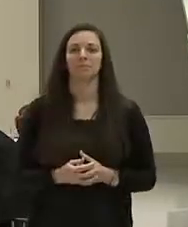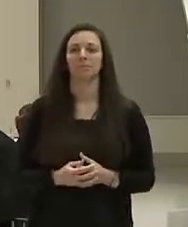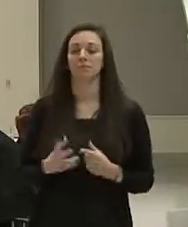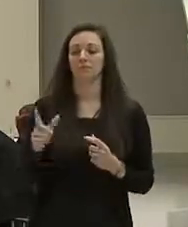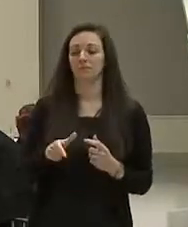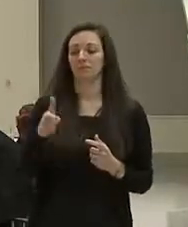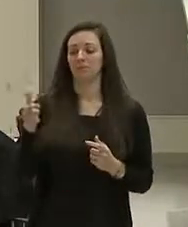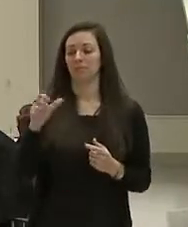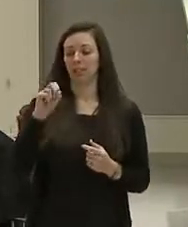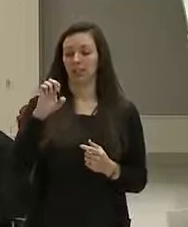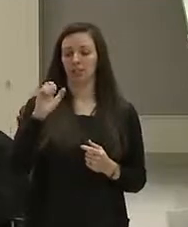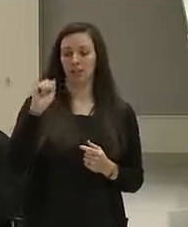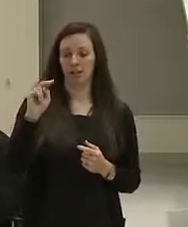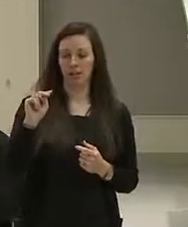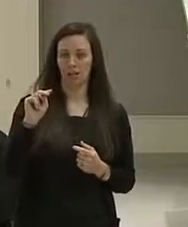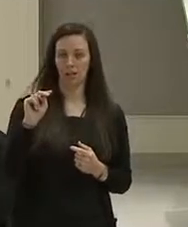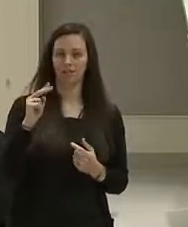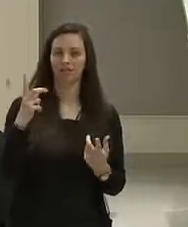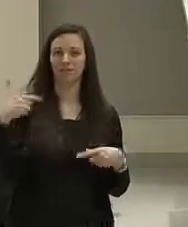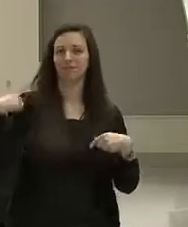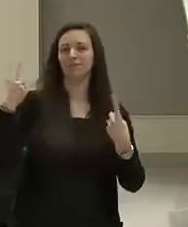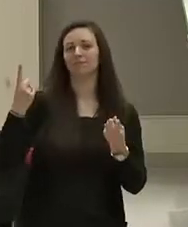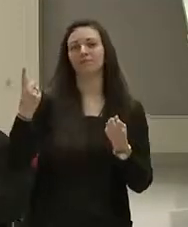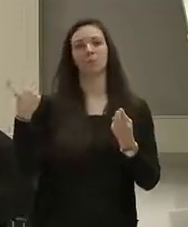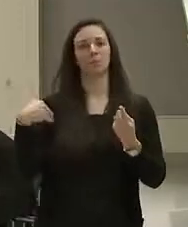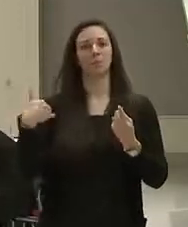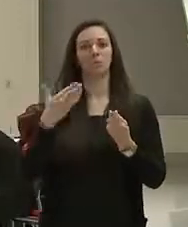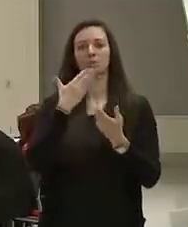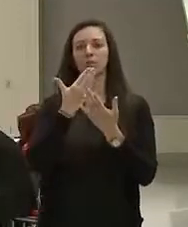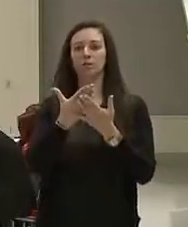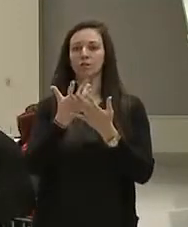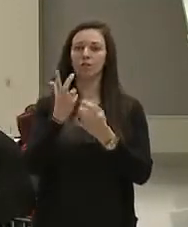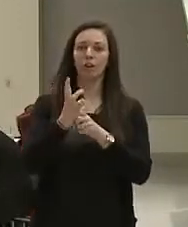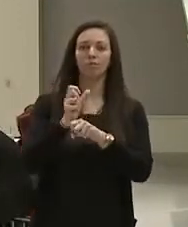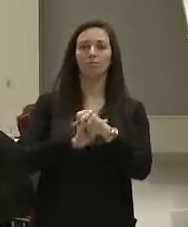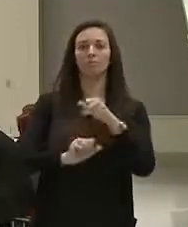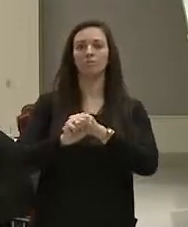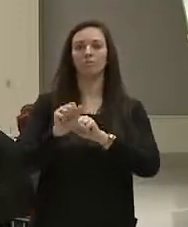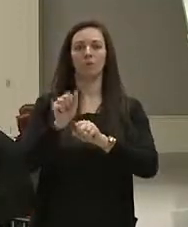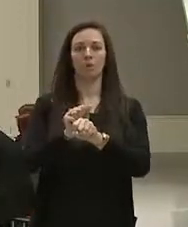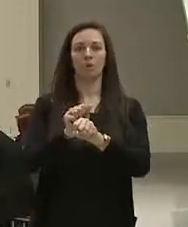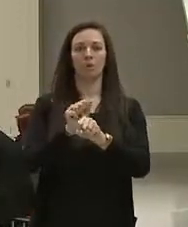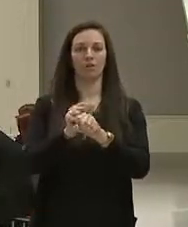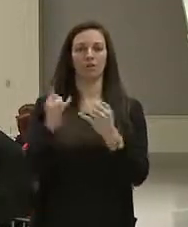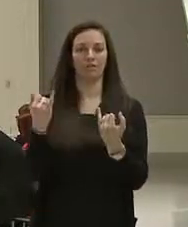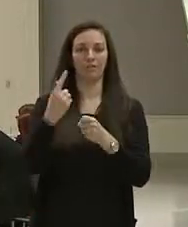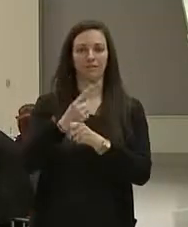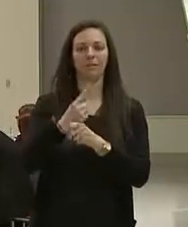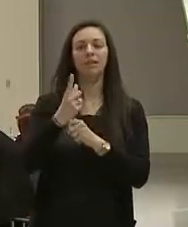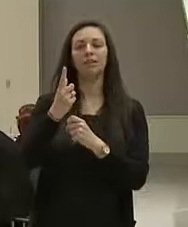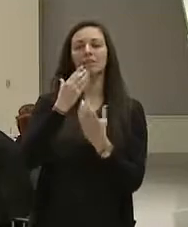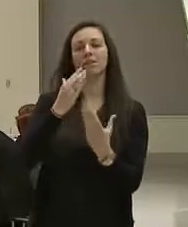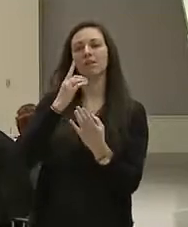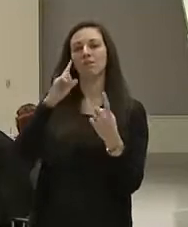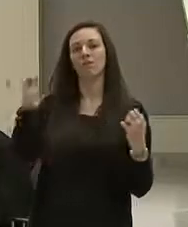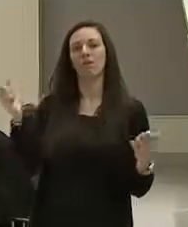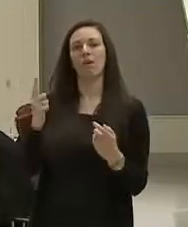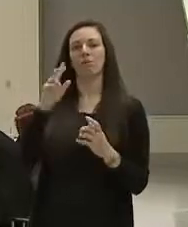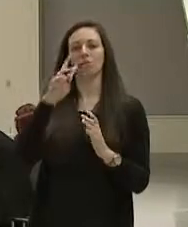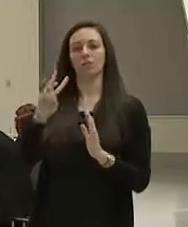Sean? It has been a very productive day. I would say thank you to all of the witnesses